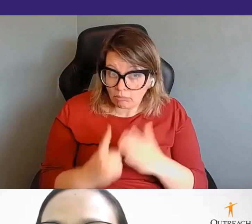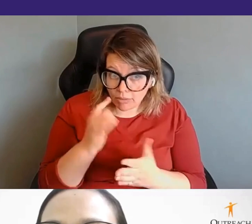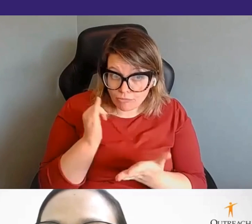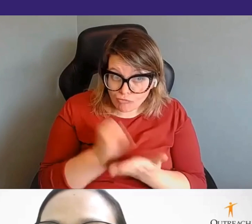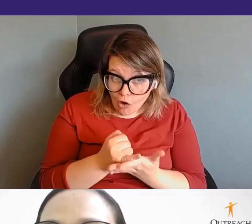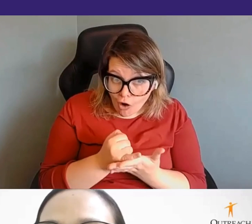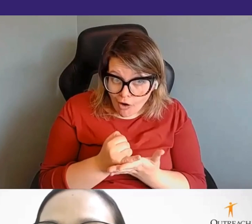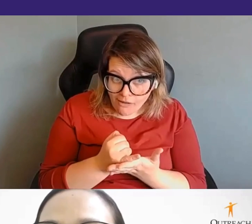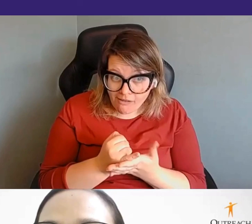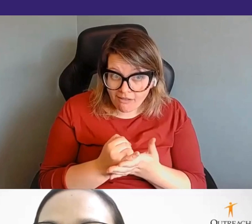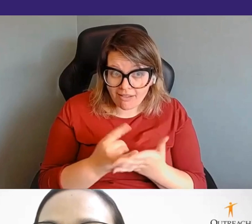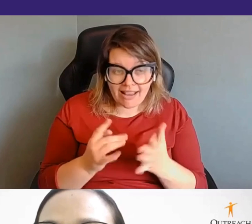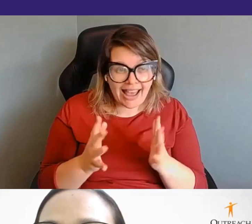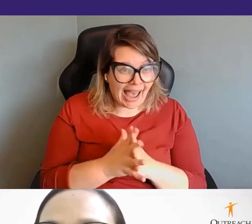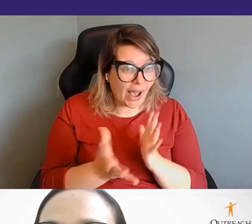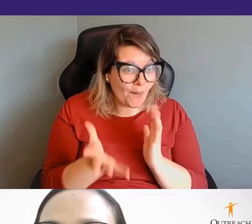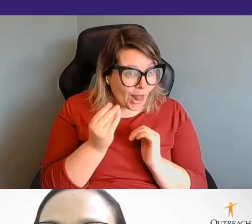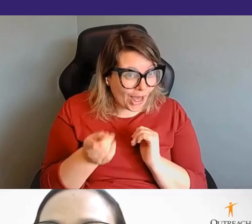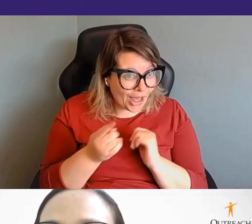do you learn from that?